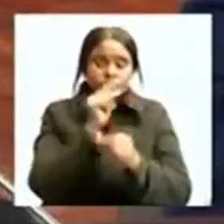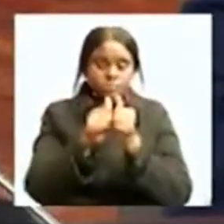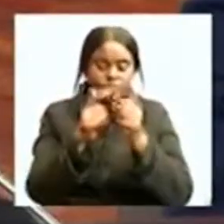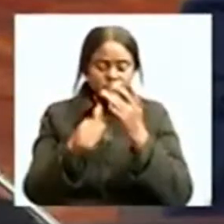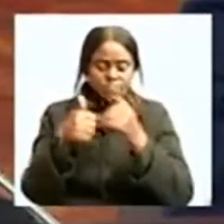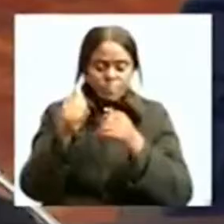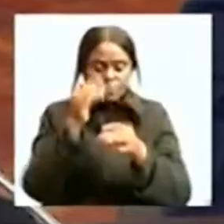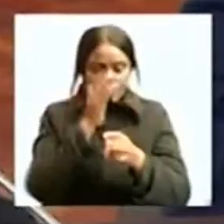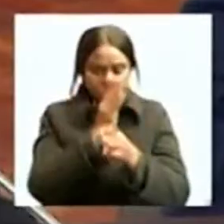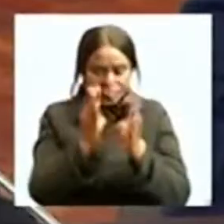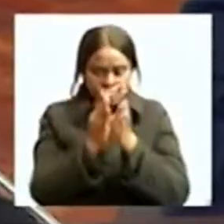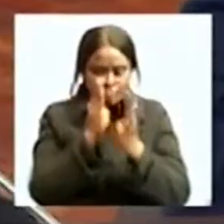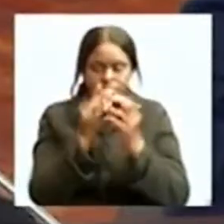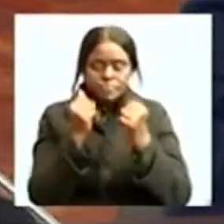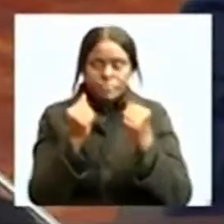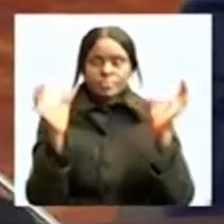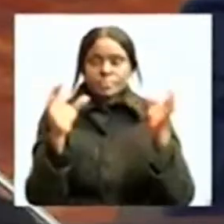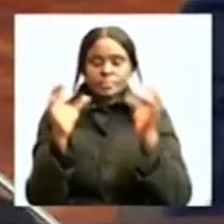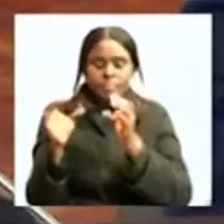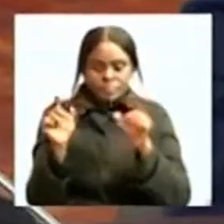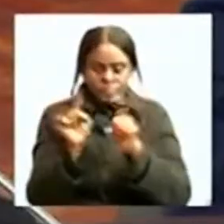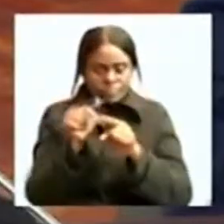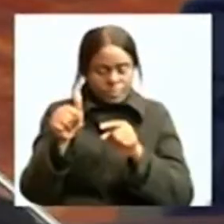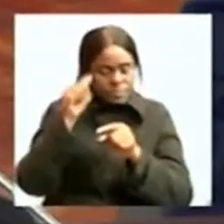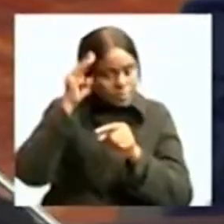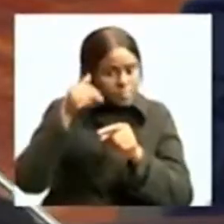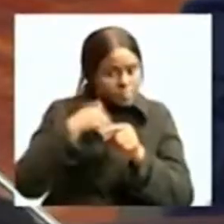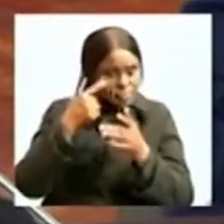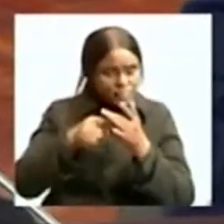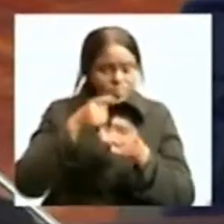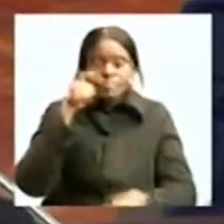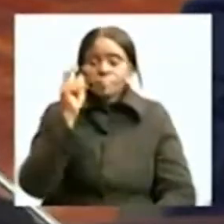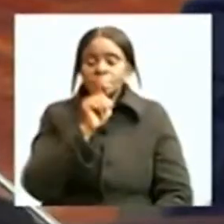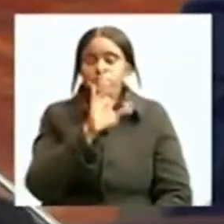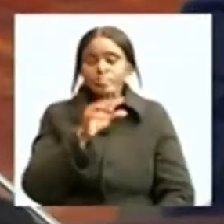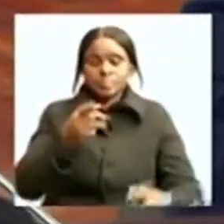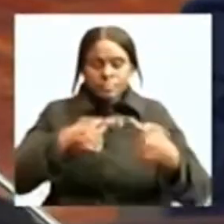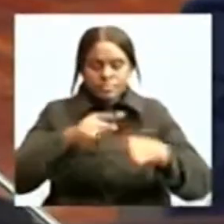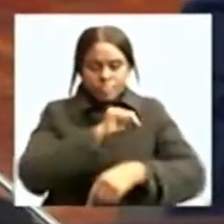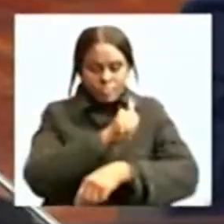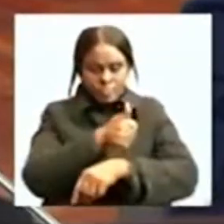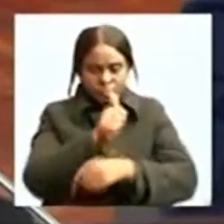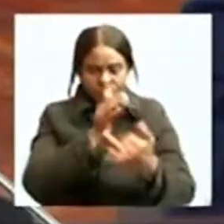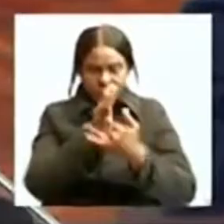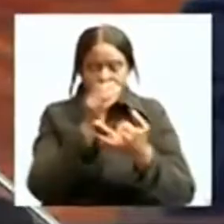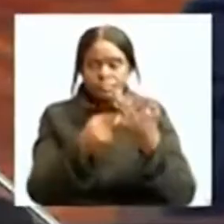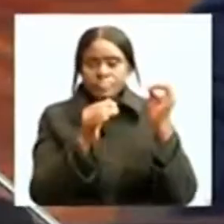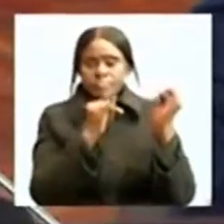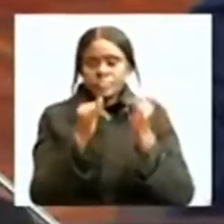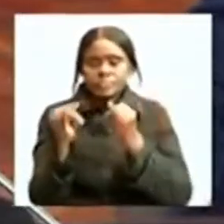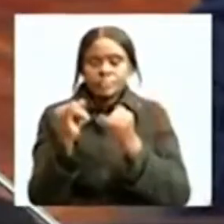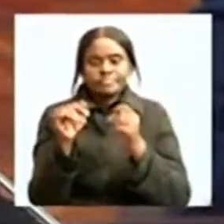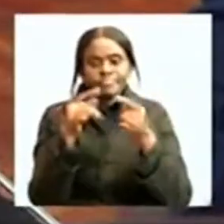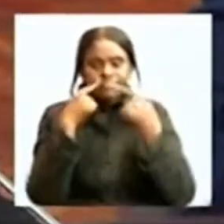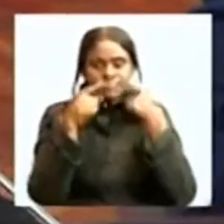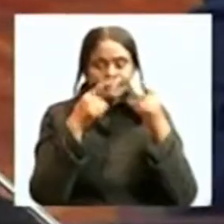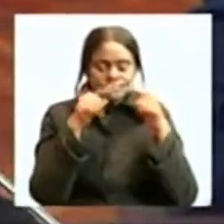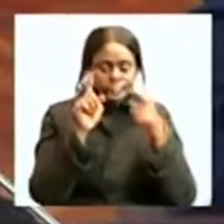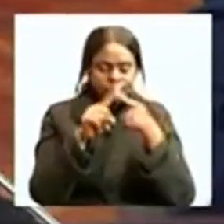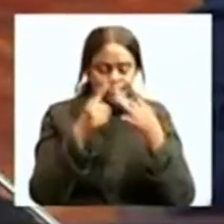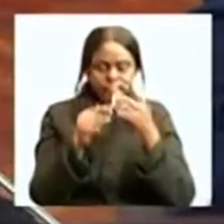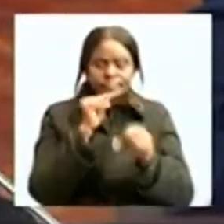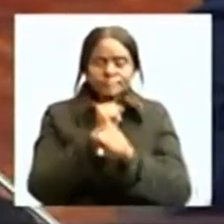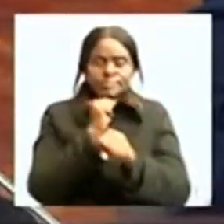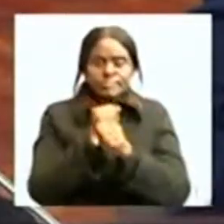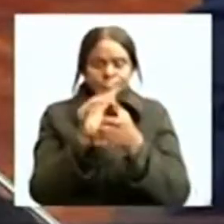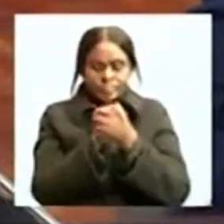build community resilience. The Ministry has instructed local authorities through implementation circulars to